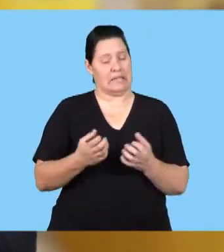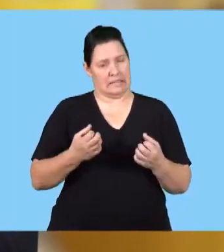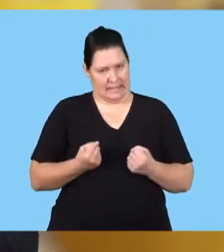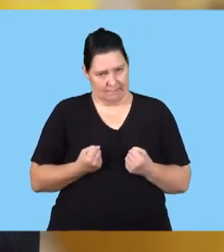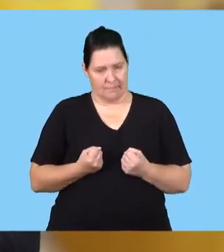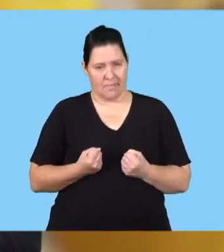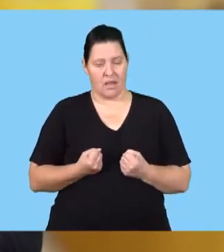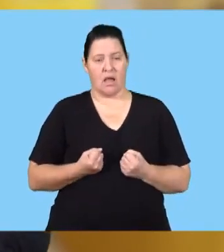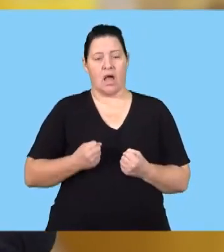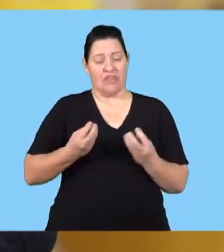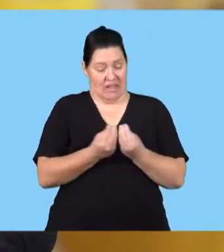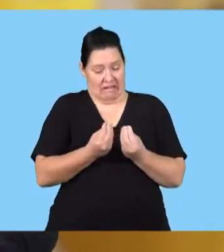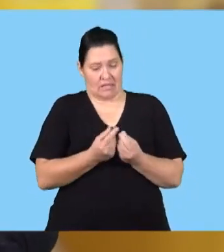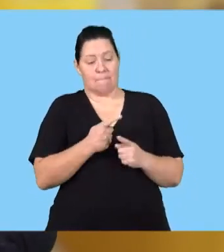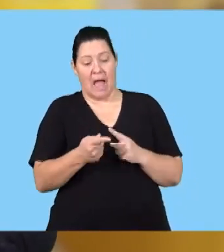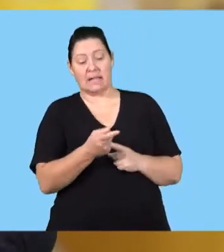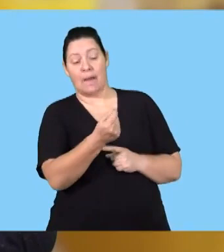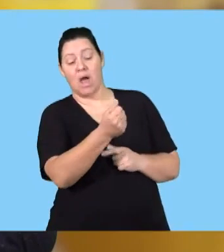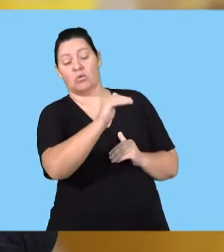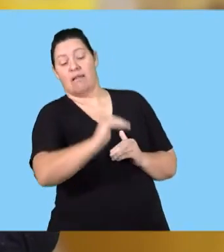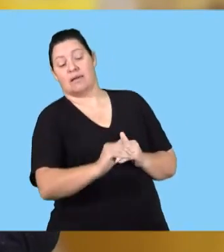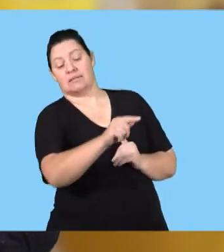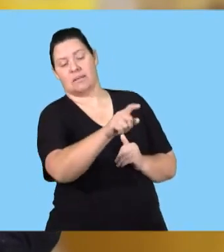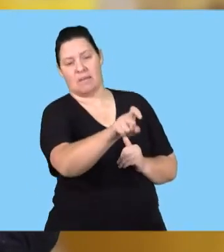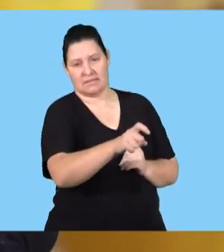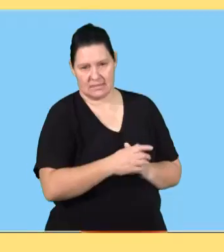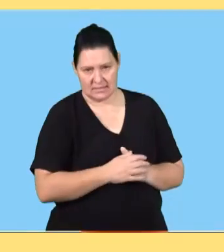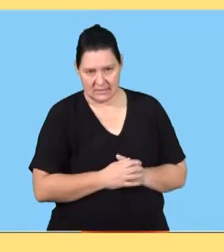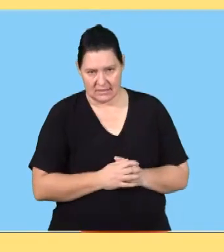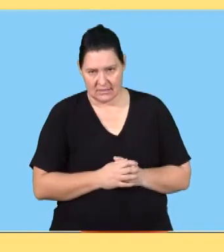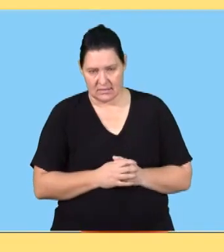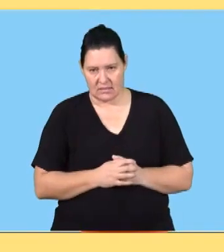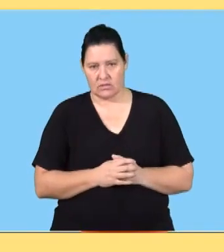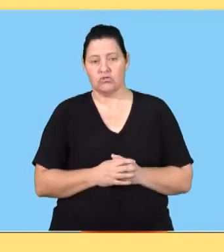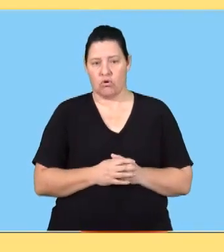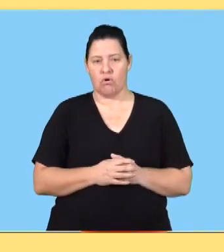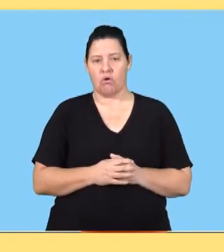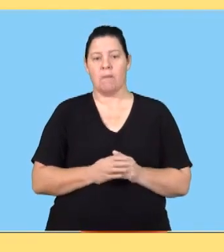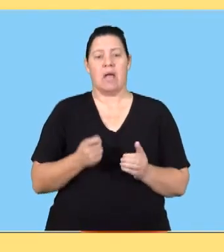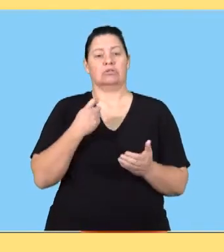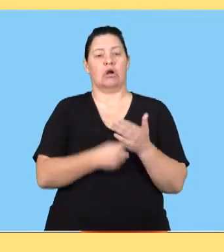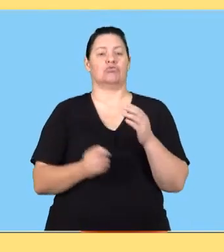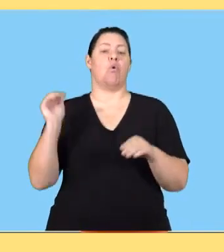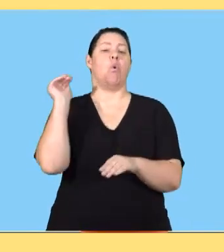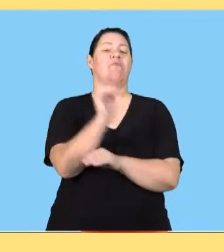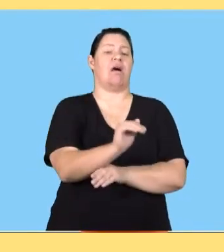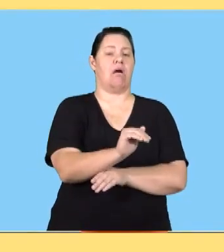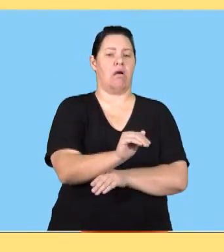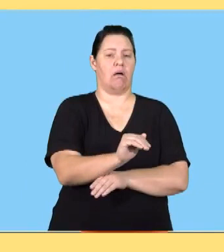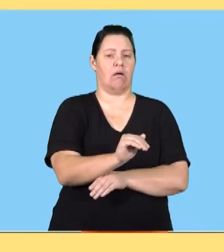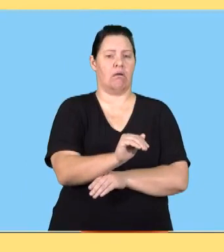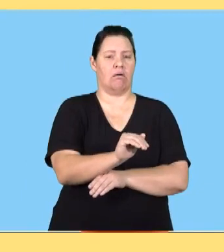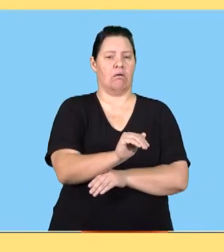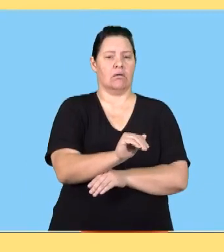The goods will not be physically returned. All right? So it is a situation whereby you have been charged